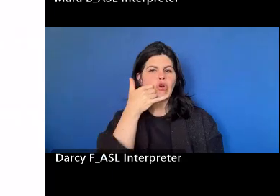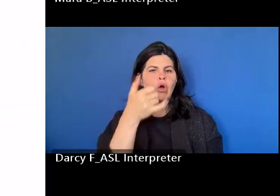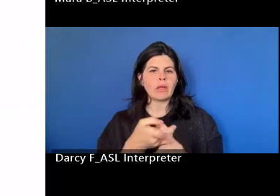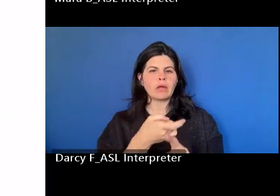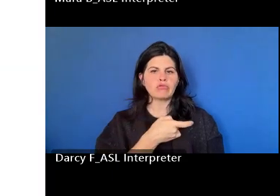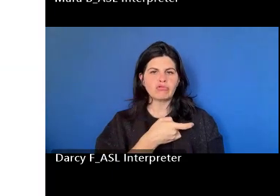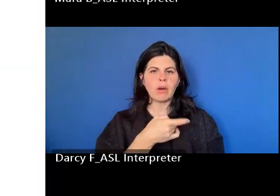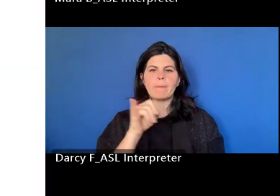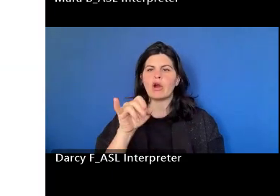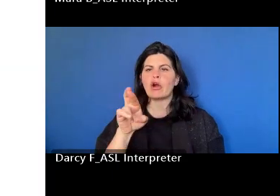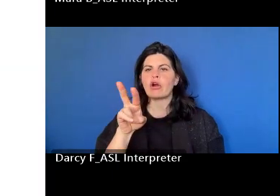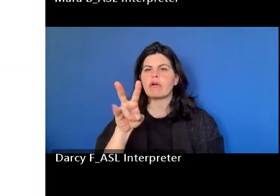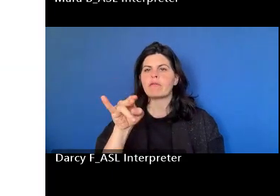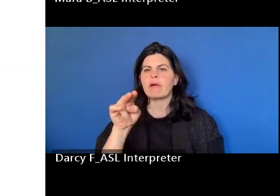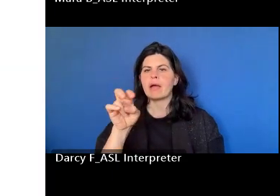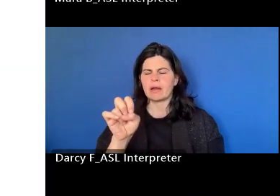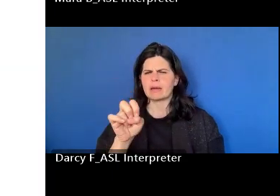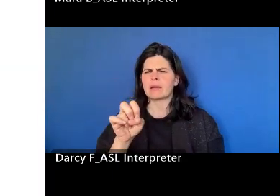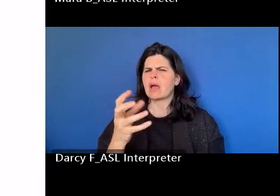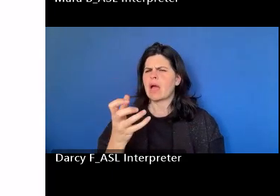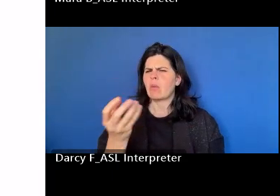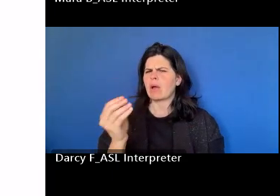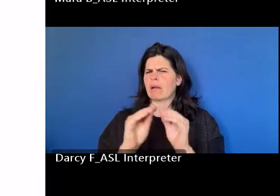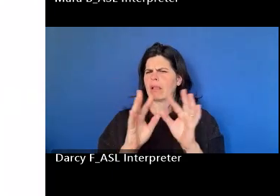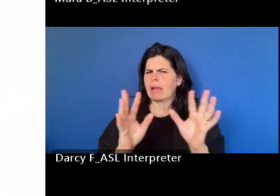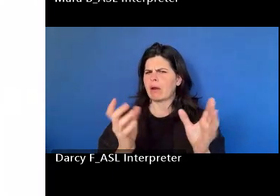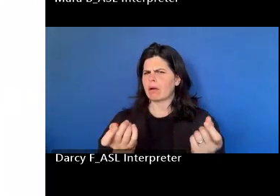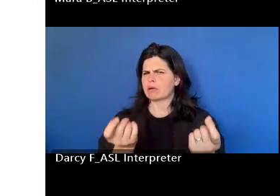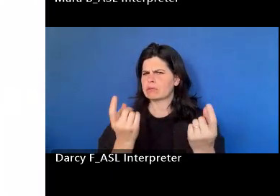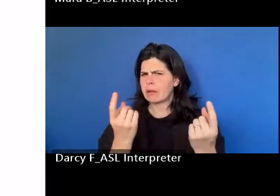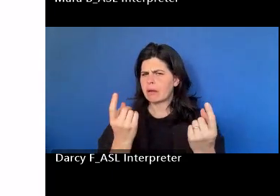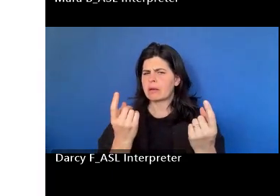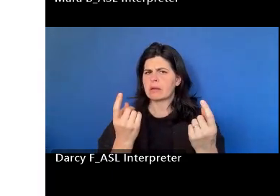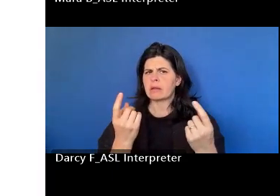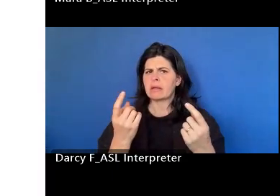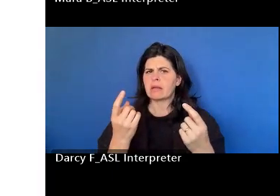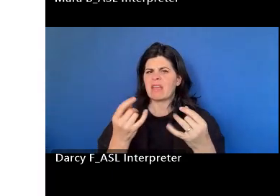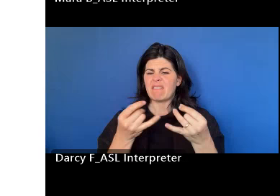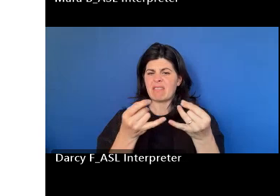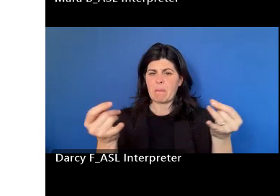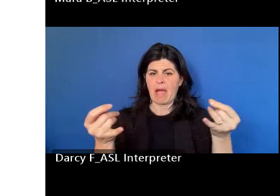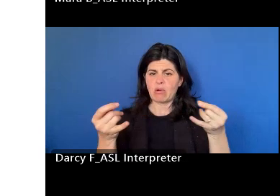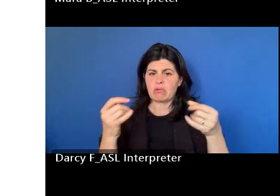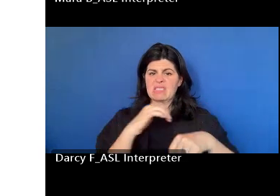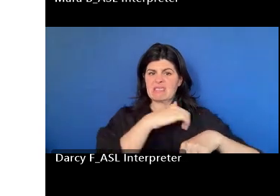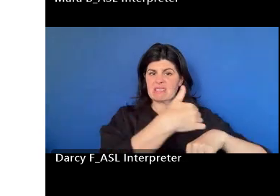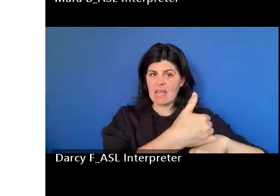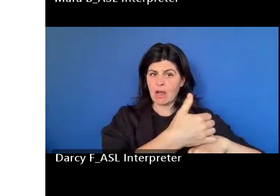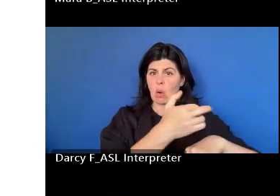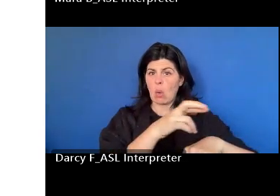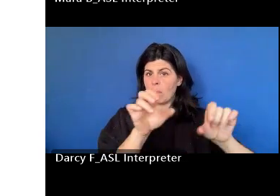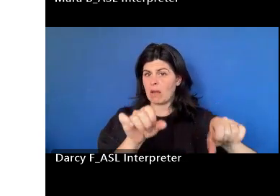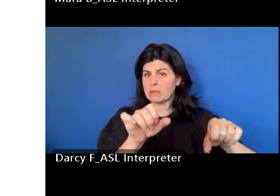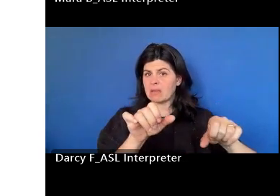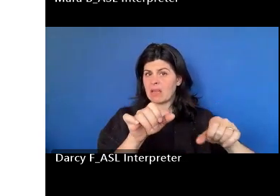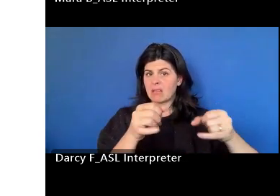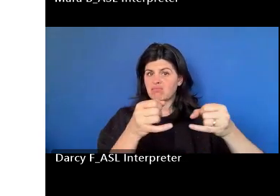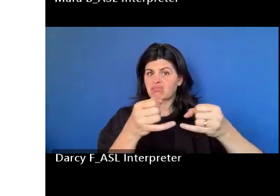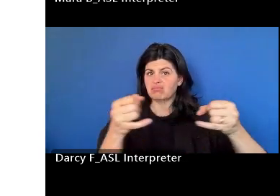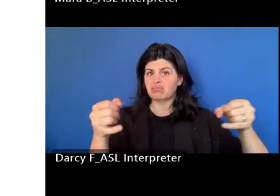needed some clarity on whether these boundaries are set, if there's any possibility that it may